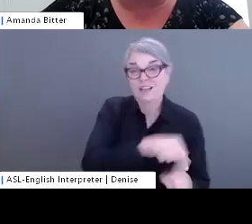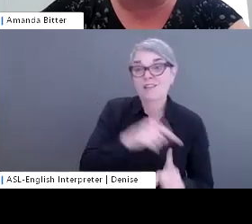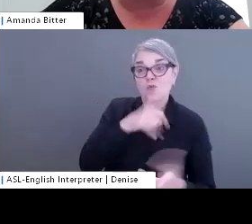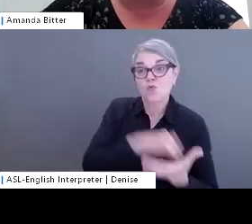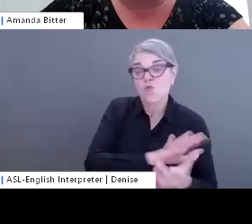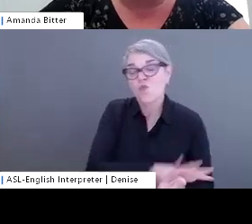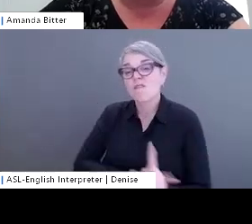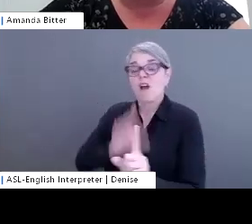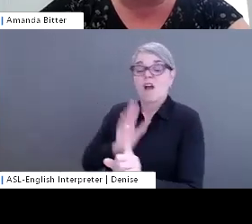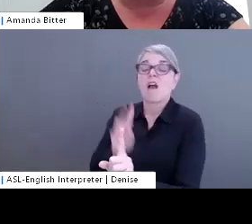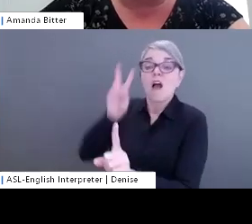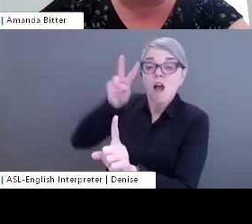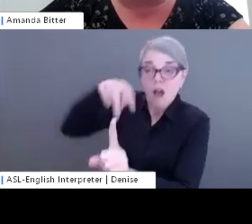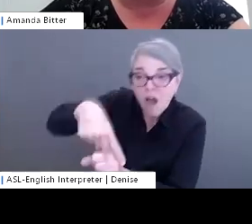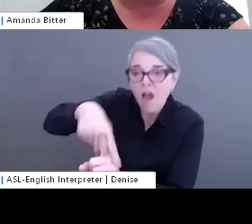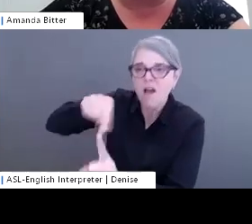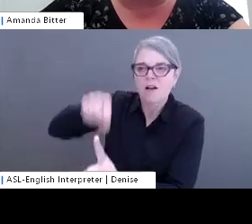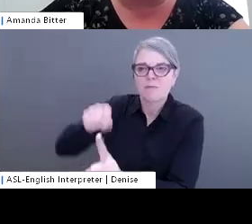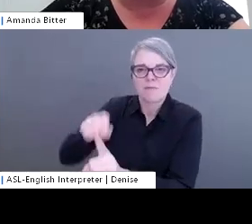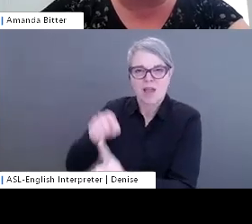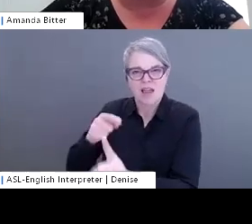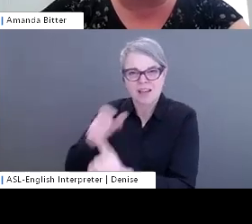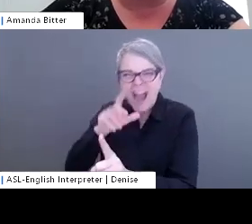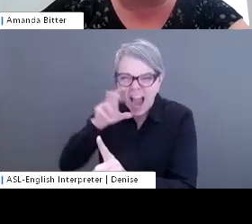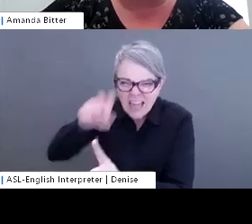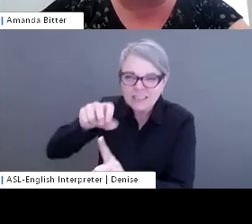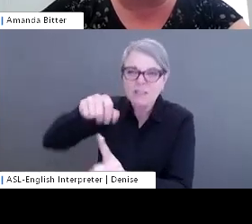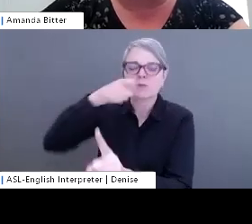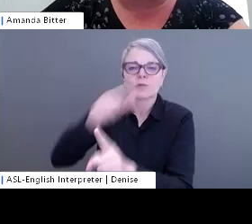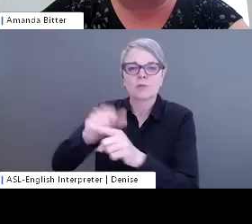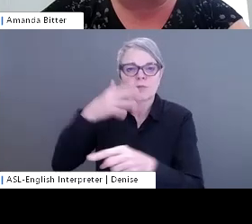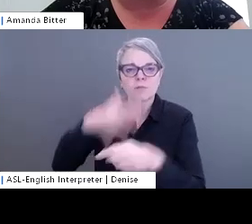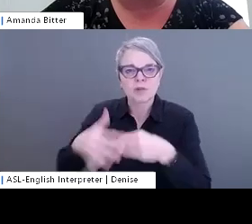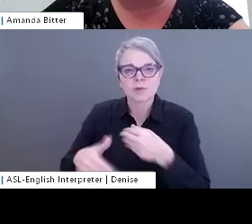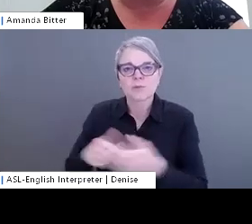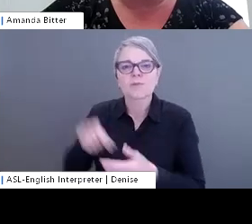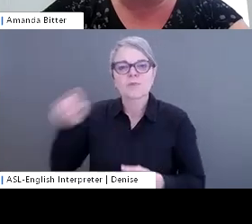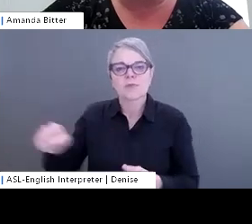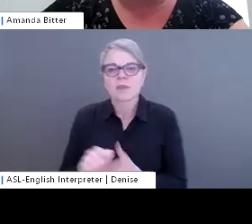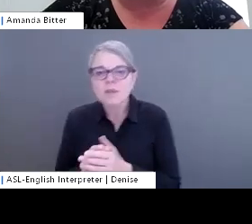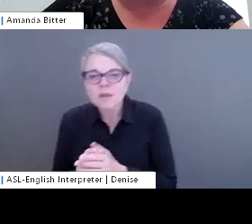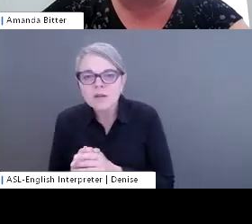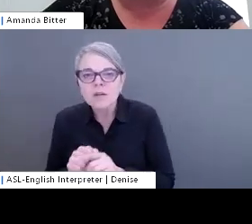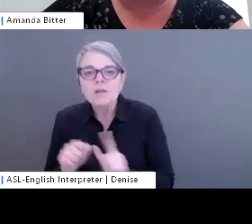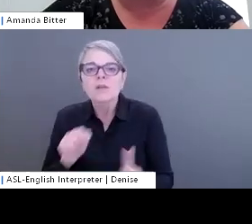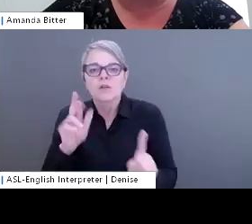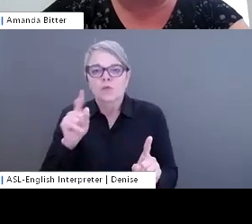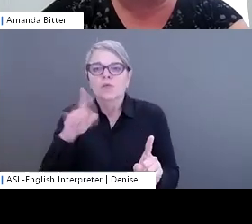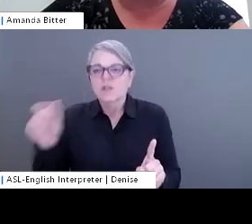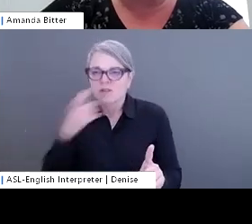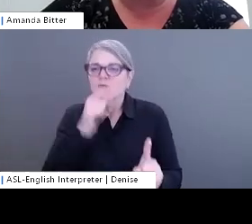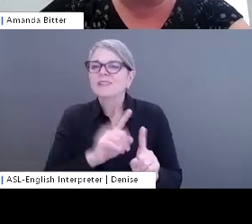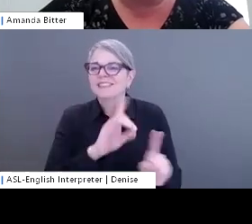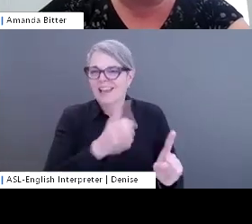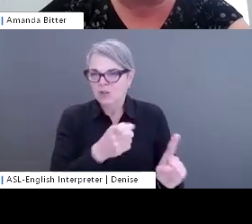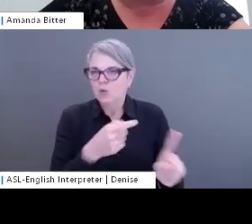it to bleed. Peter advised that Rita was formally diagnosed with dementia this past December. So remember, she's just